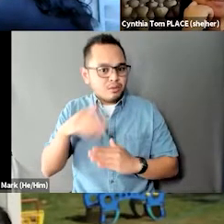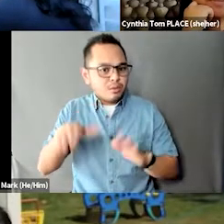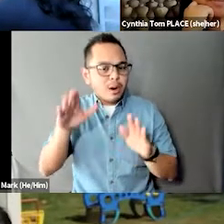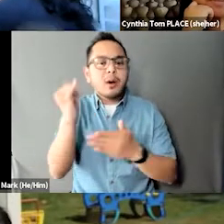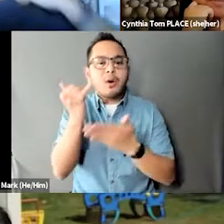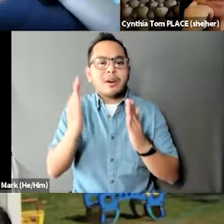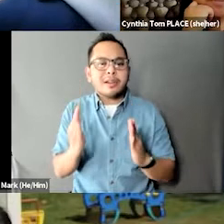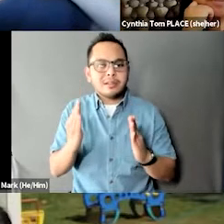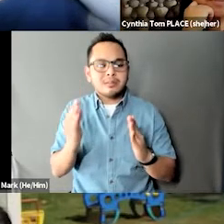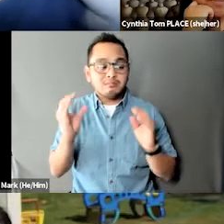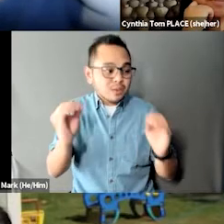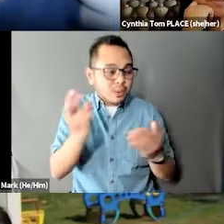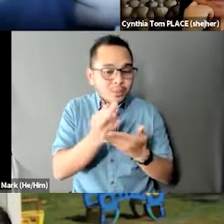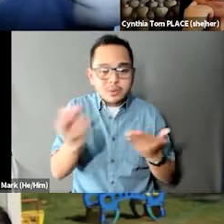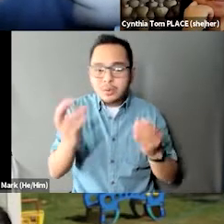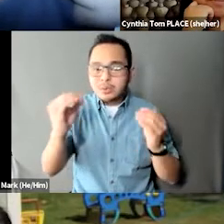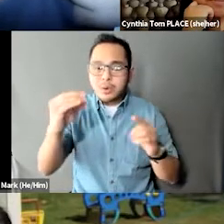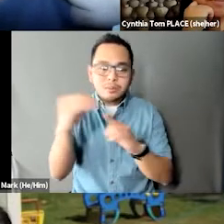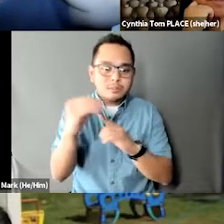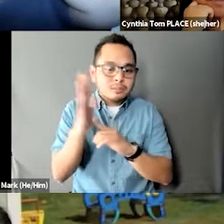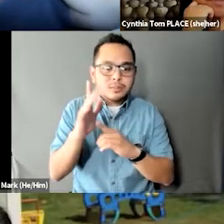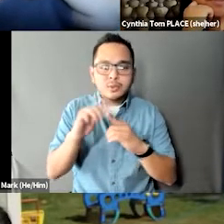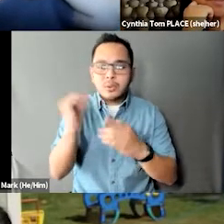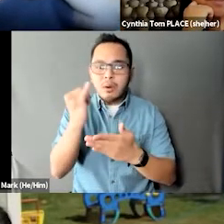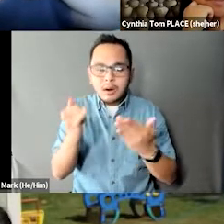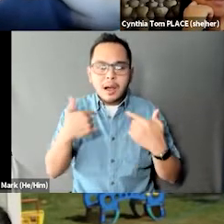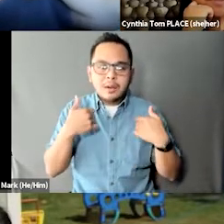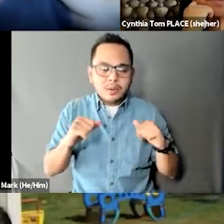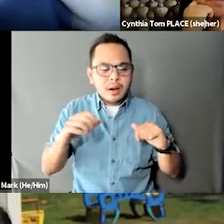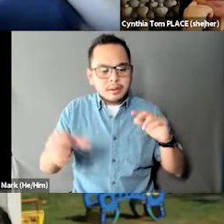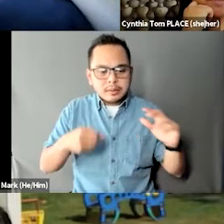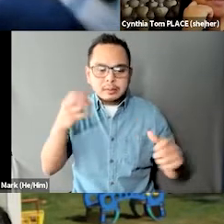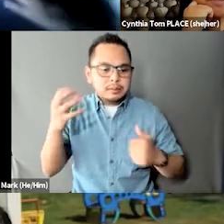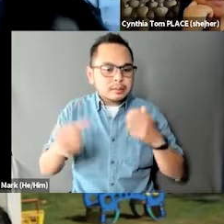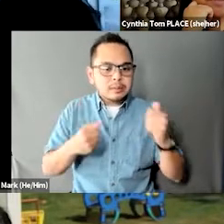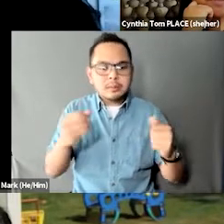no resources or exposure to the arts, I did anything I could to create, including